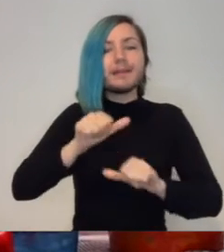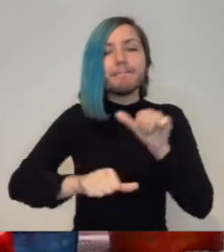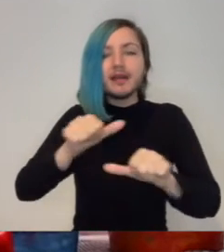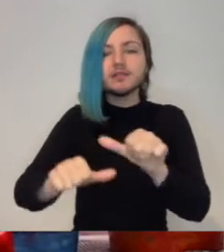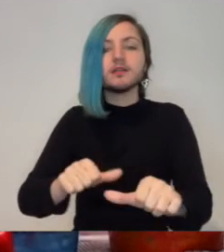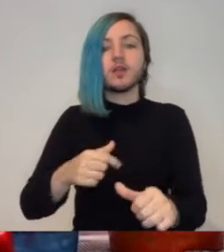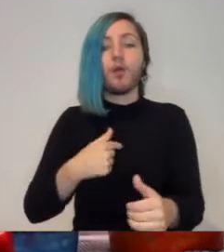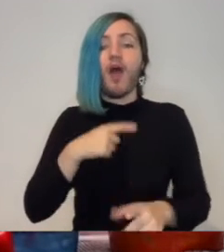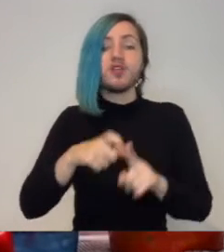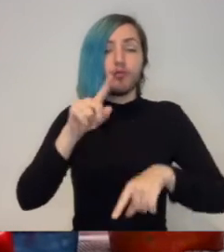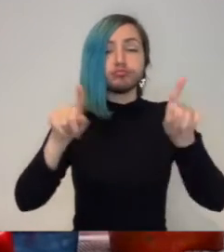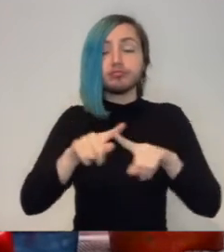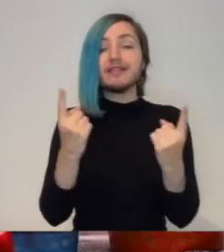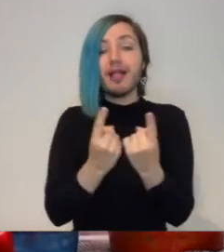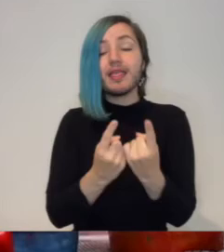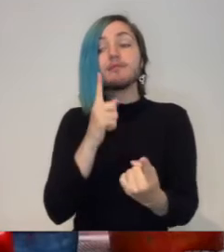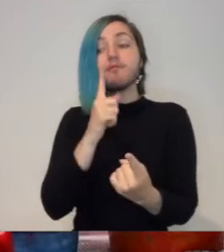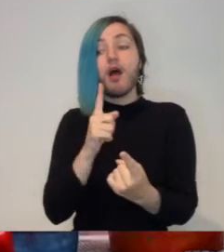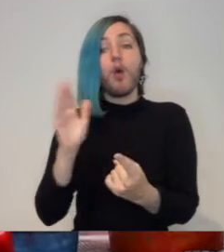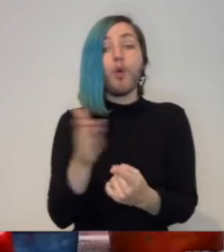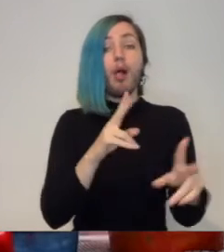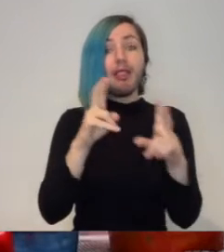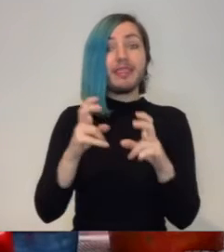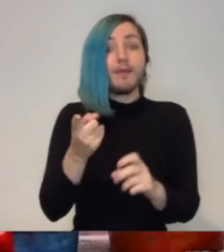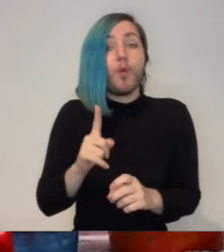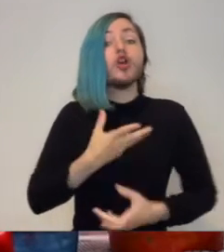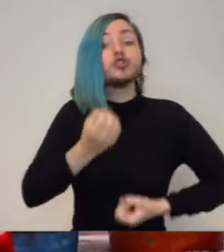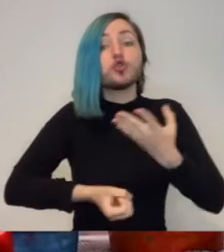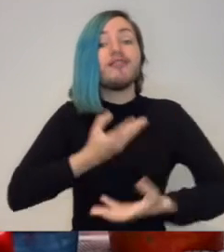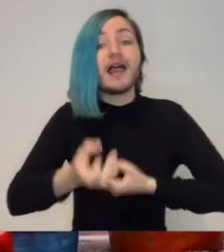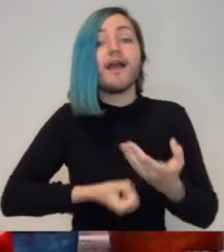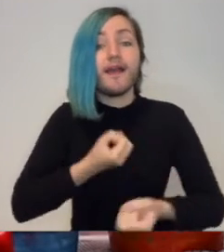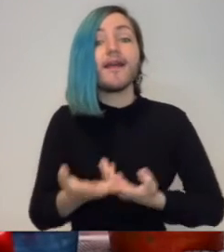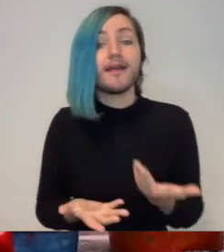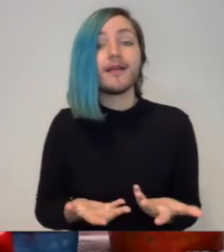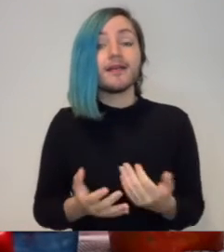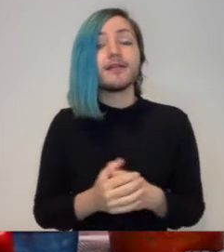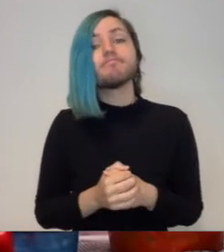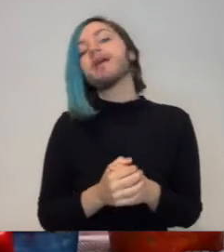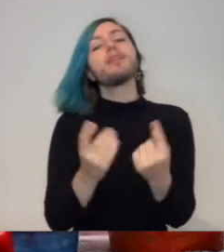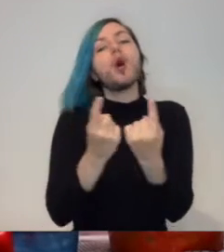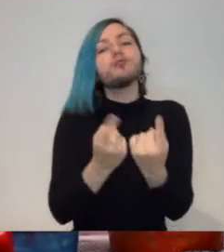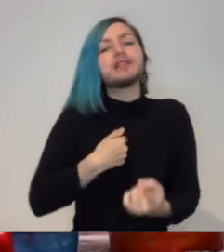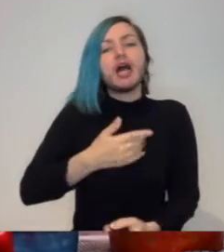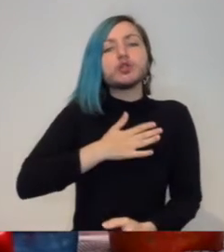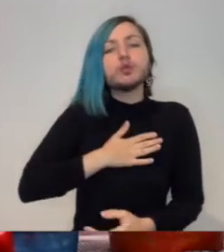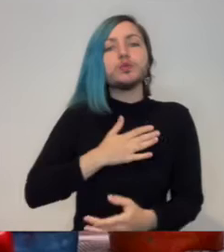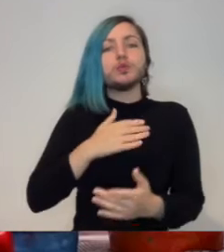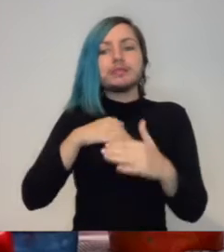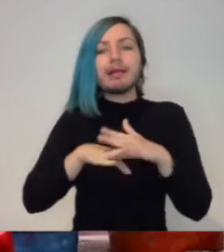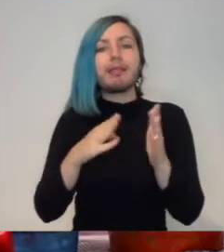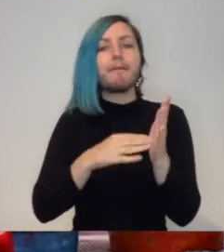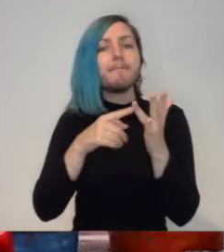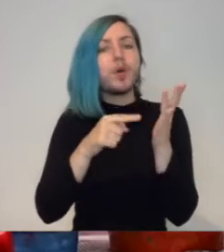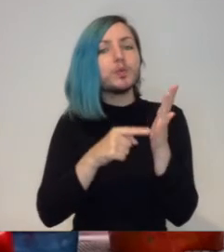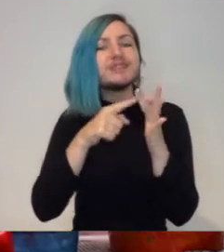lot of different things, what ties my work together is the storytelling aspect and the objects that I use and the motifs. So hopefully when you